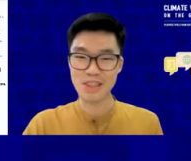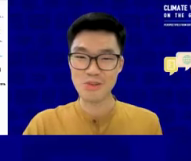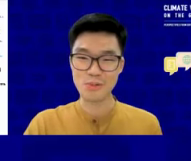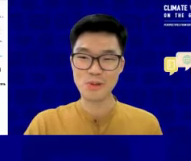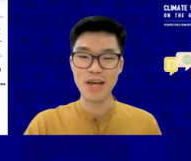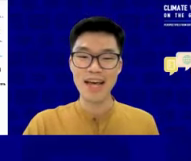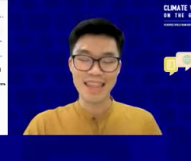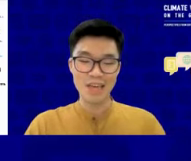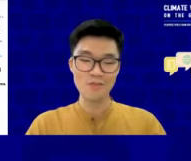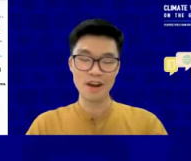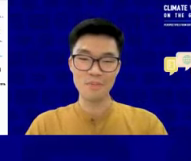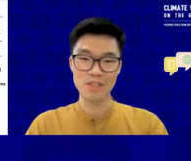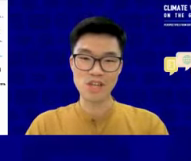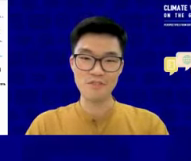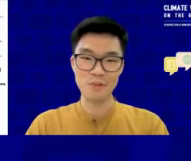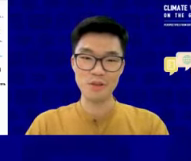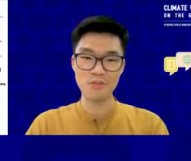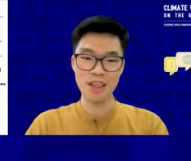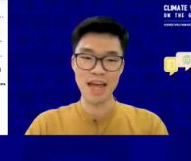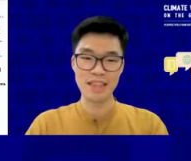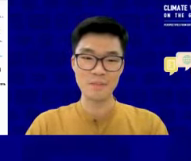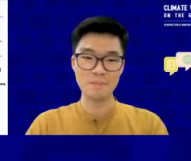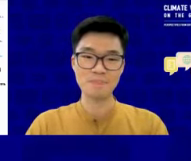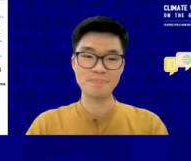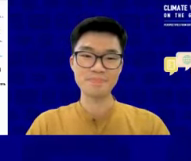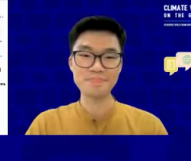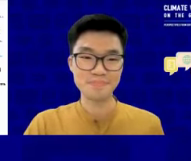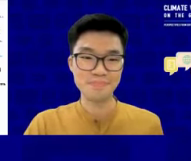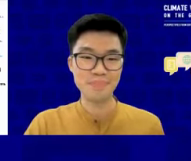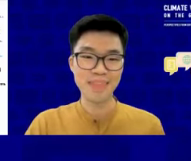able to speed through. So thank you very much, everyone, for that.